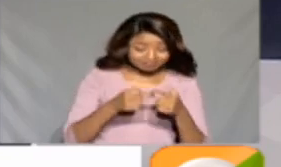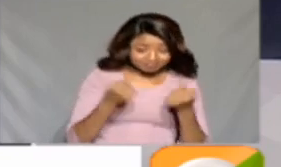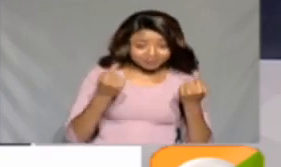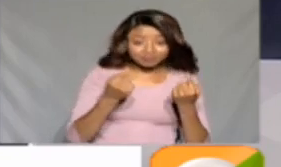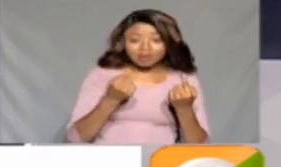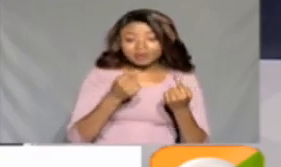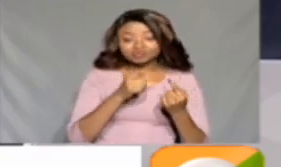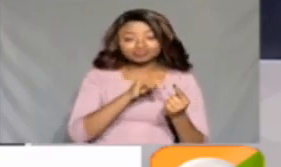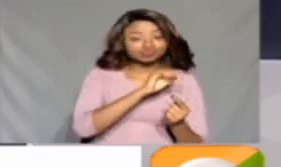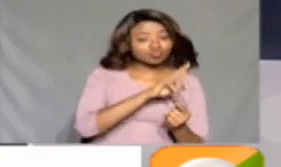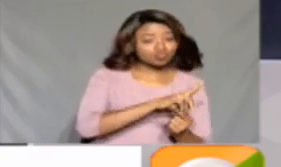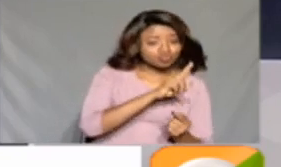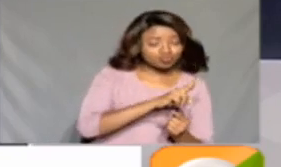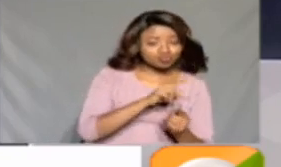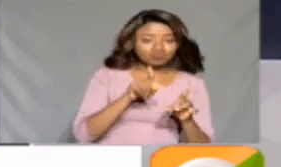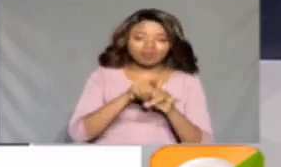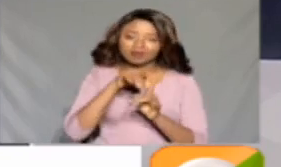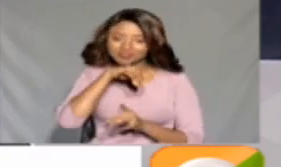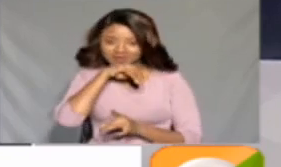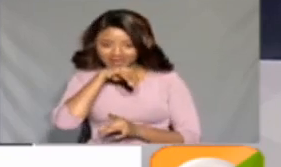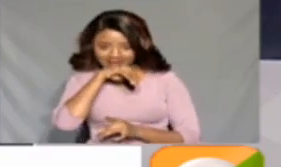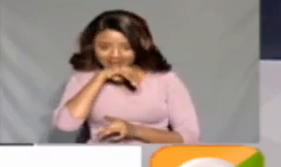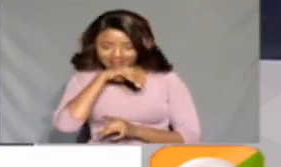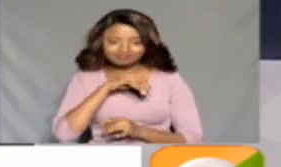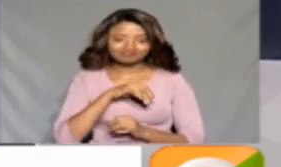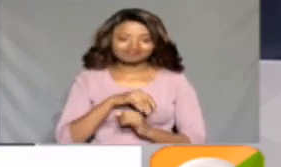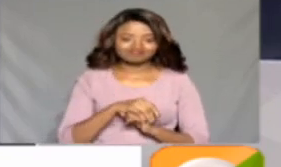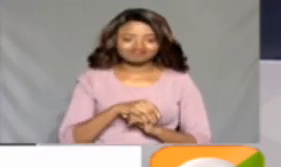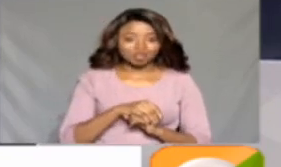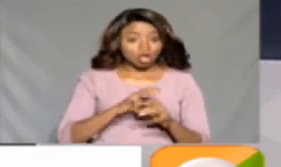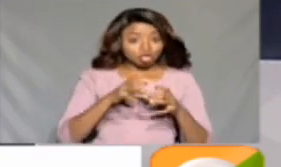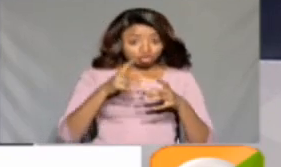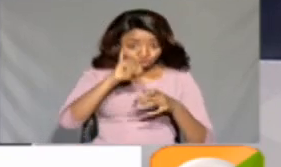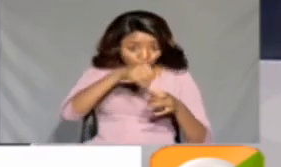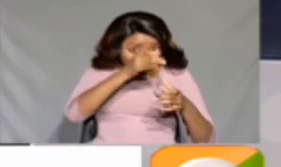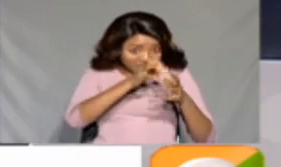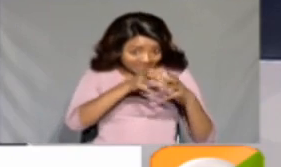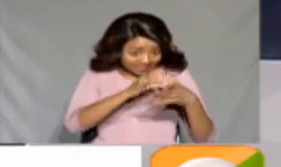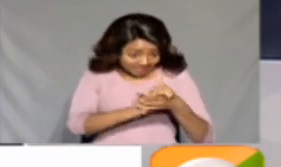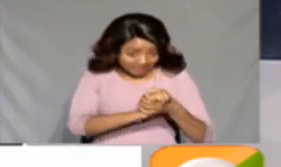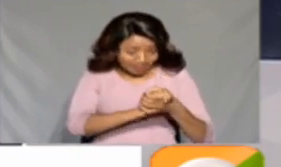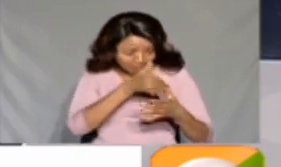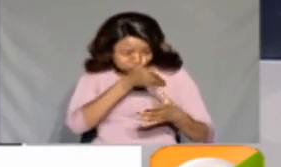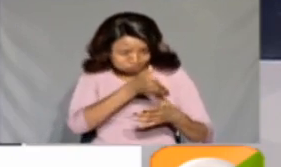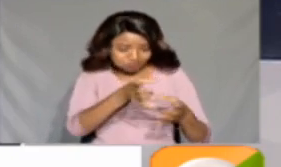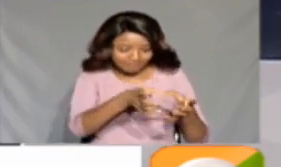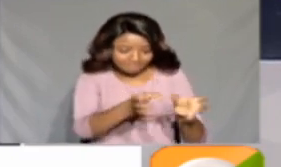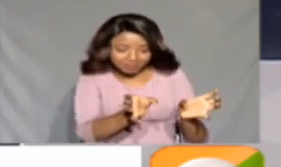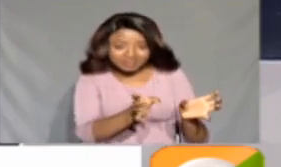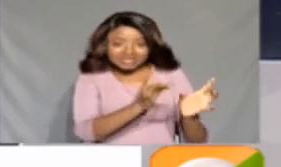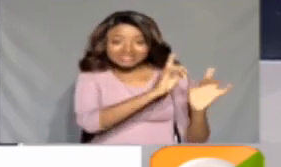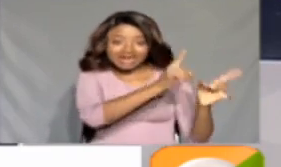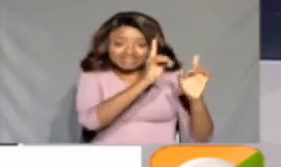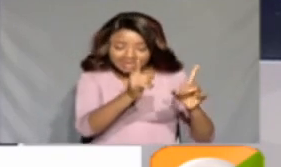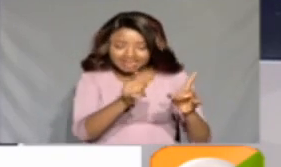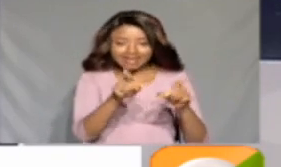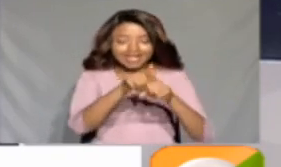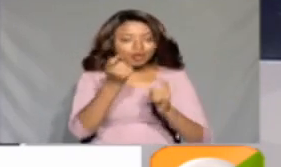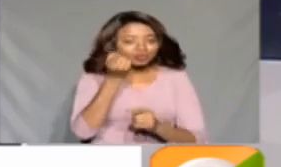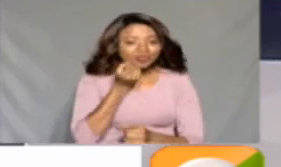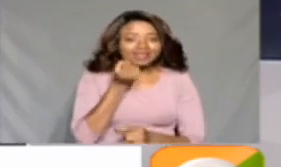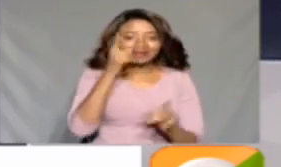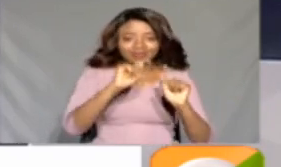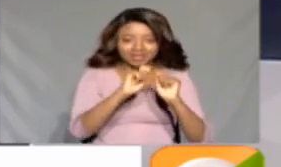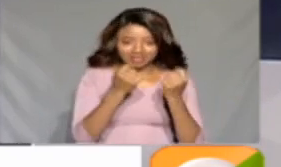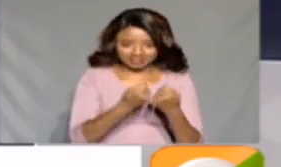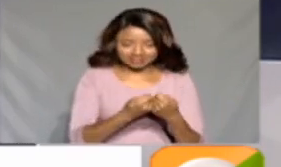And in the Jubilee Party, a duel between the so-called Tanga Tanga and Keleweke factions. A race that has again brought to the fore the